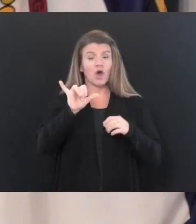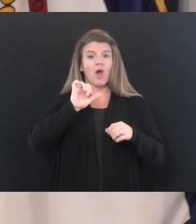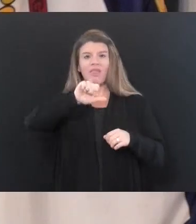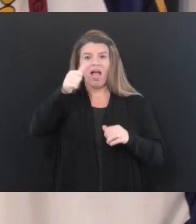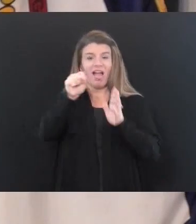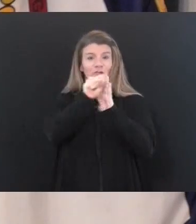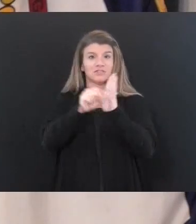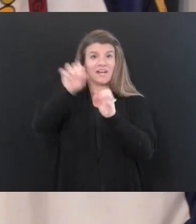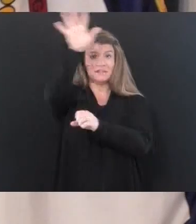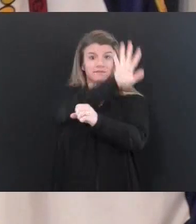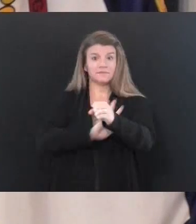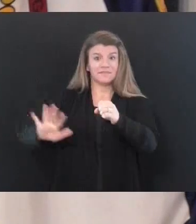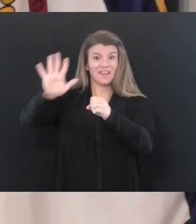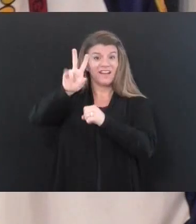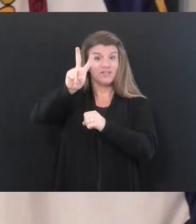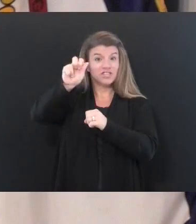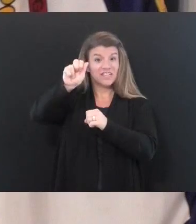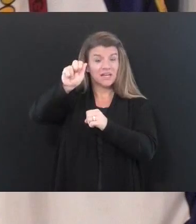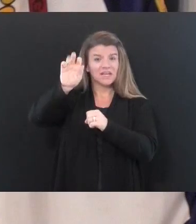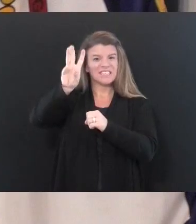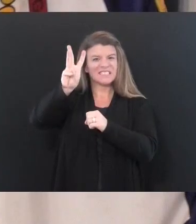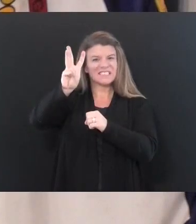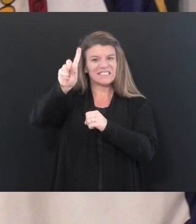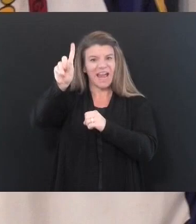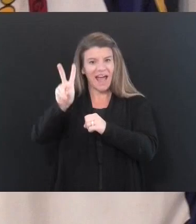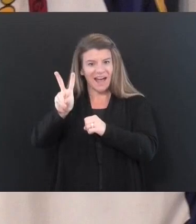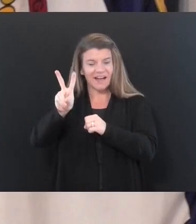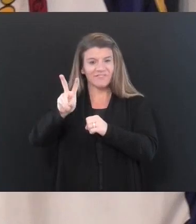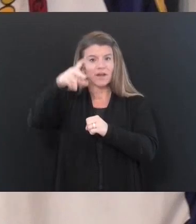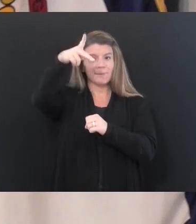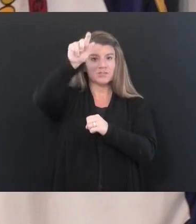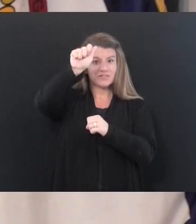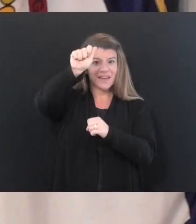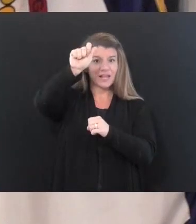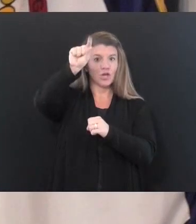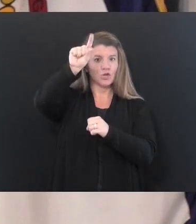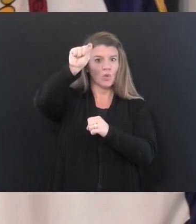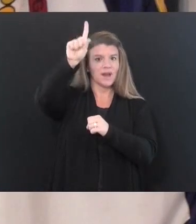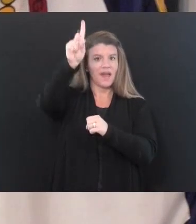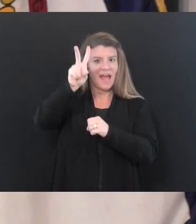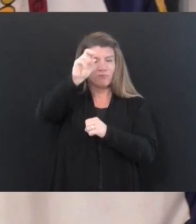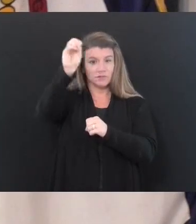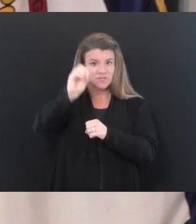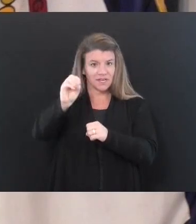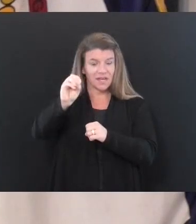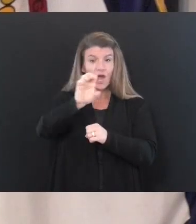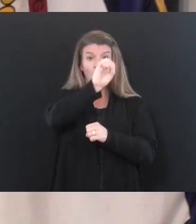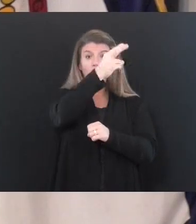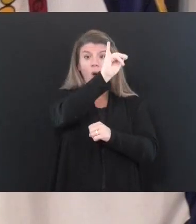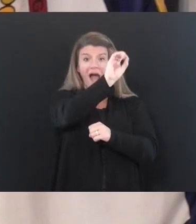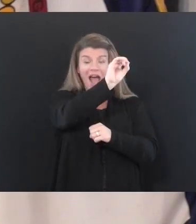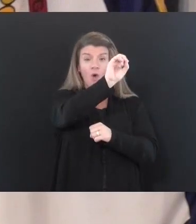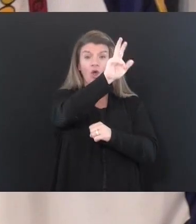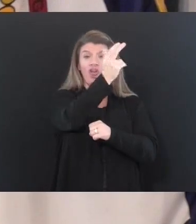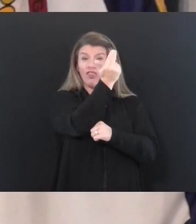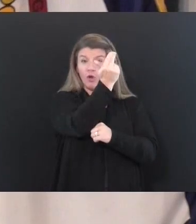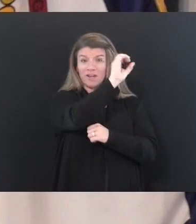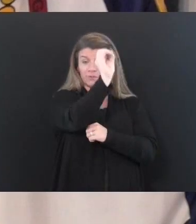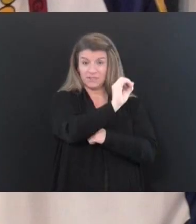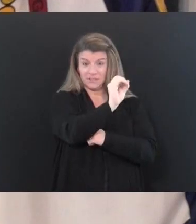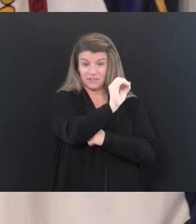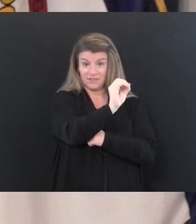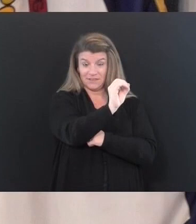at 16.5%. Pennsylvania's at 20.5%. Ohio's at